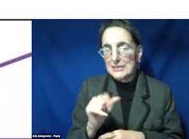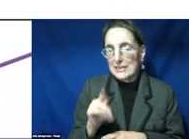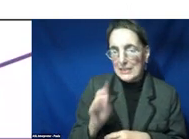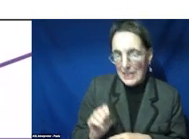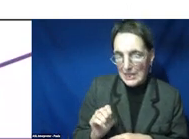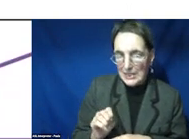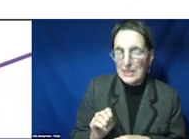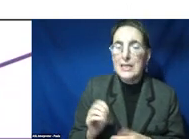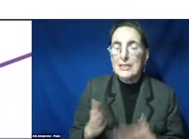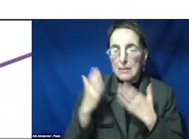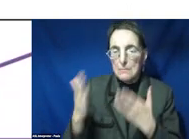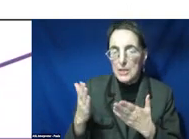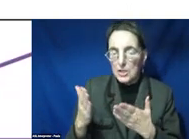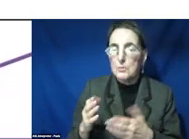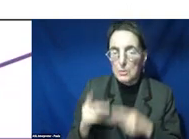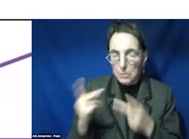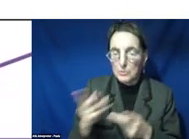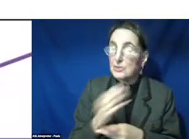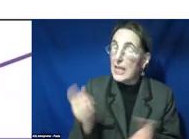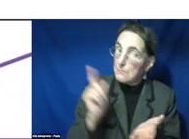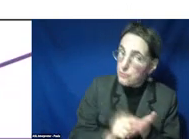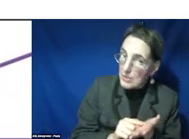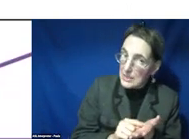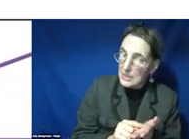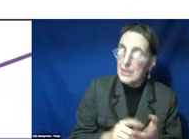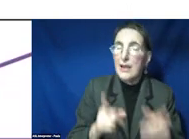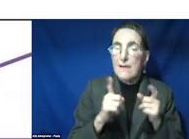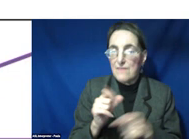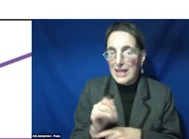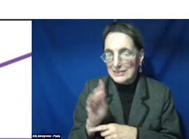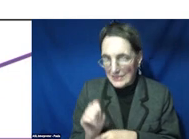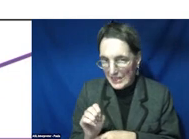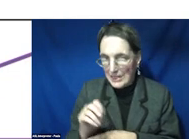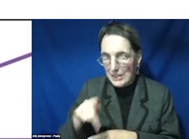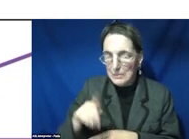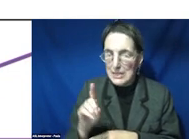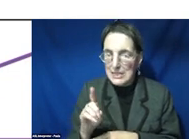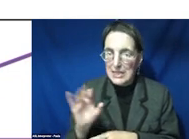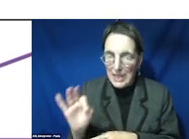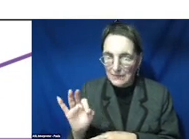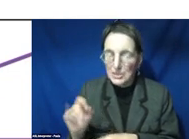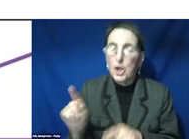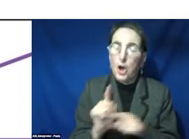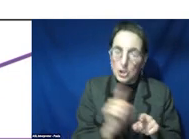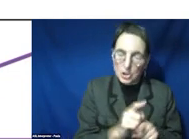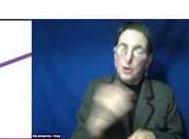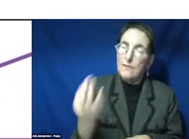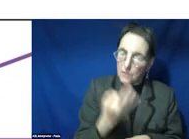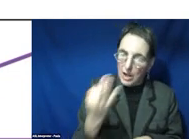and print those Fastlane in progress proposal PDFs is also on